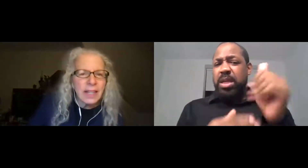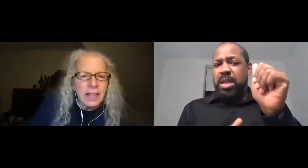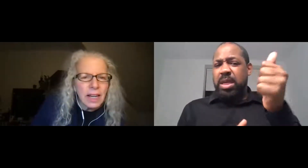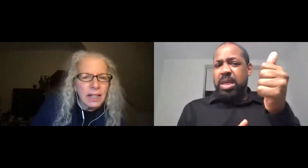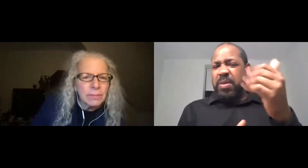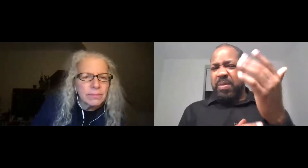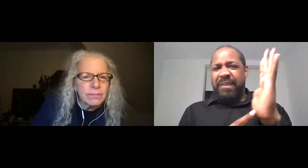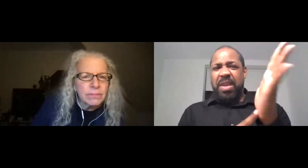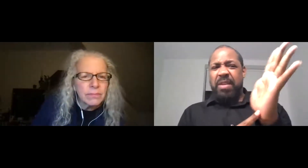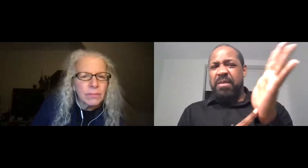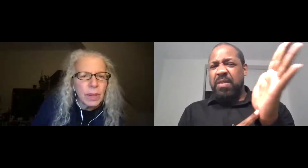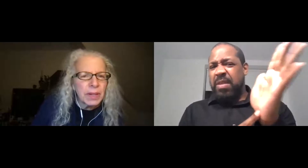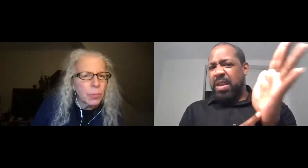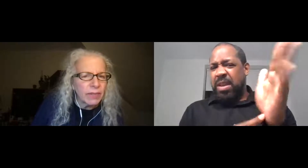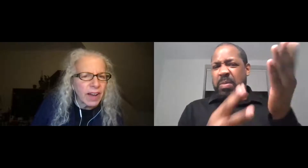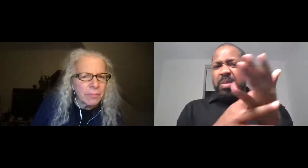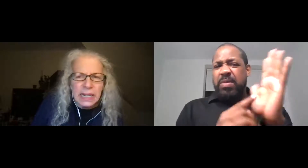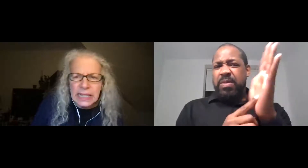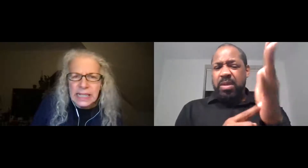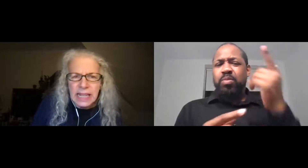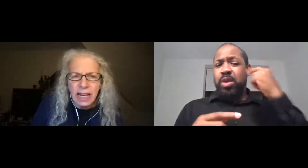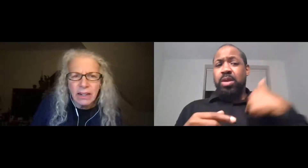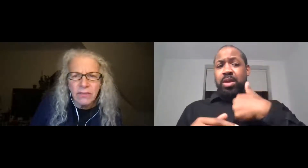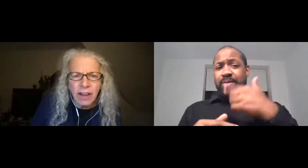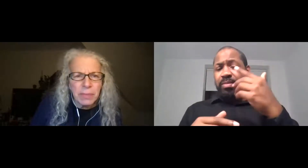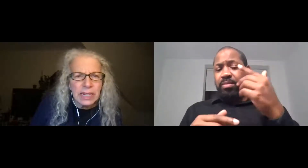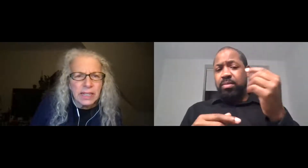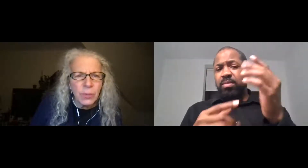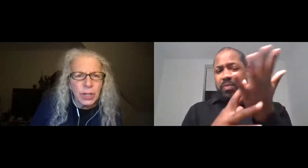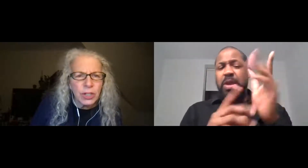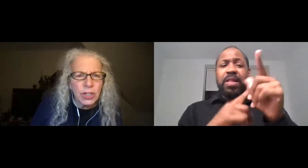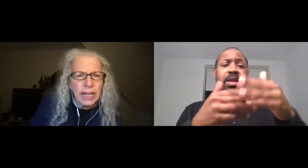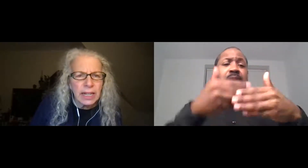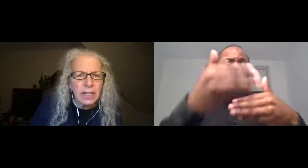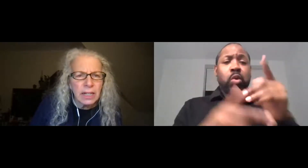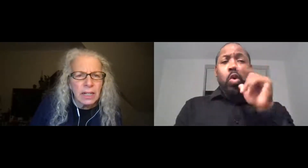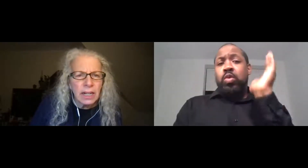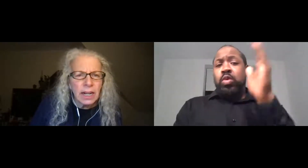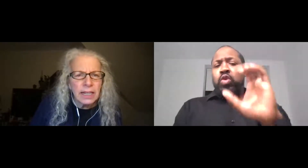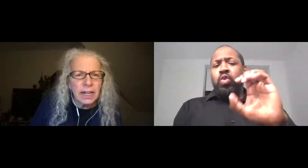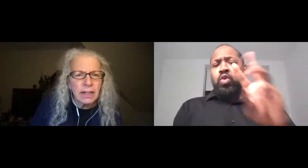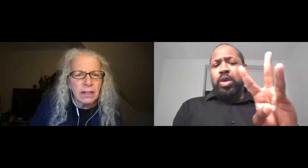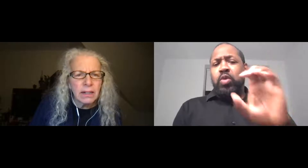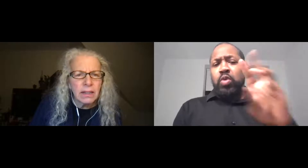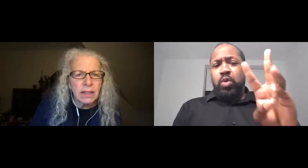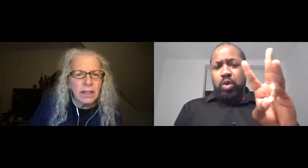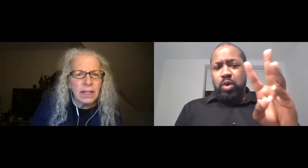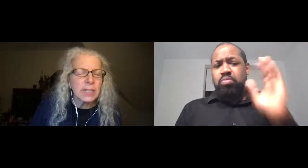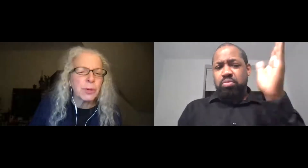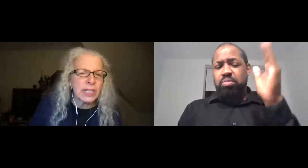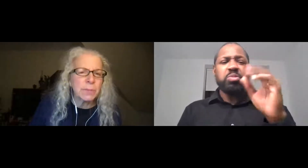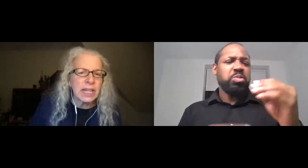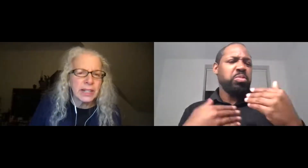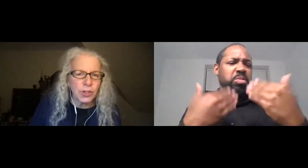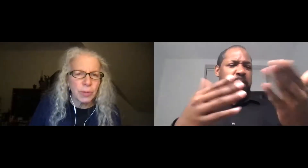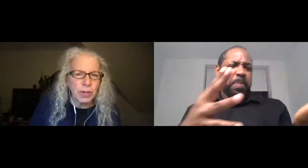Yes, maybe what, 5 minutes? Is that 5 minutes that we could take? And then the next